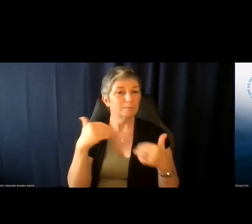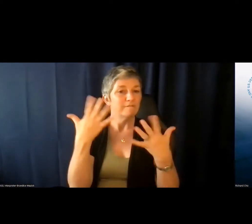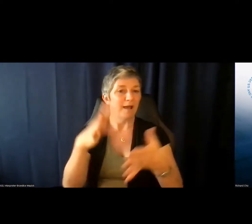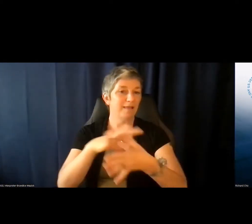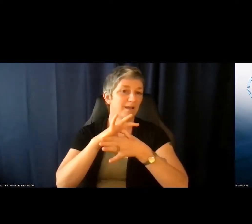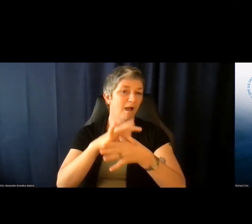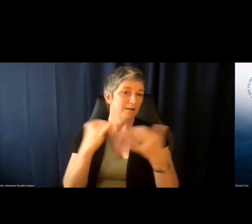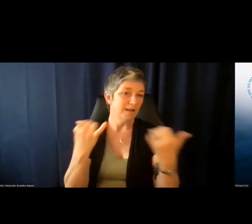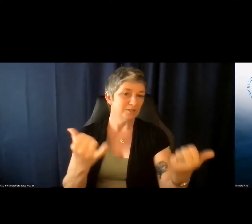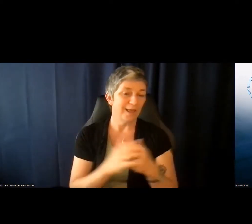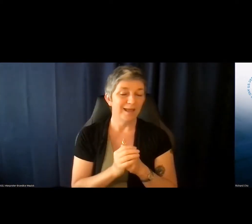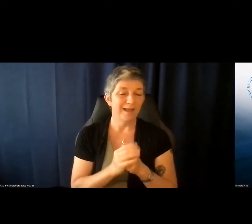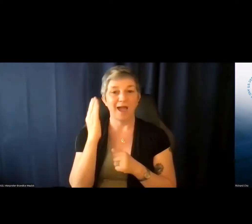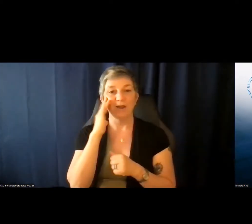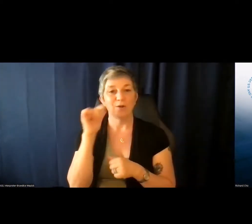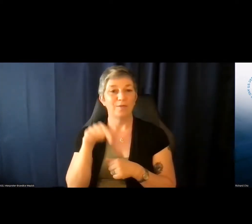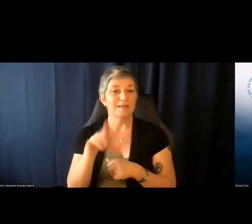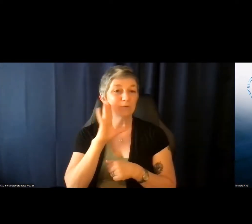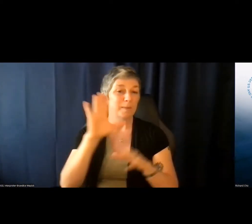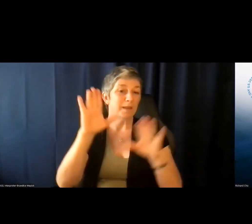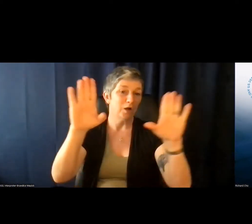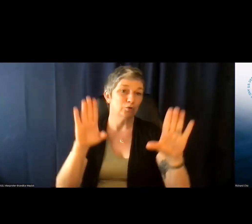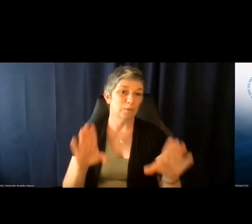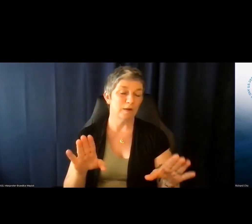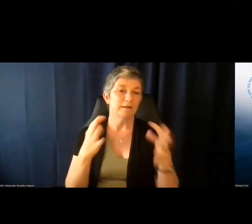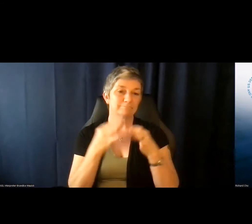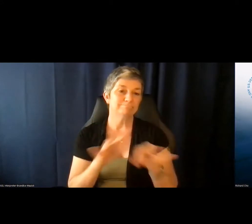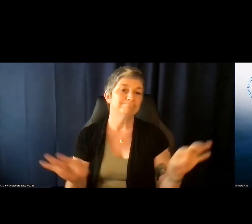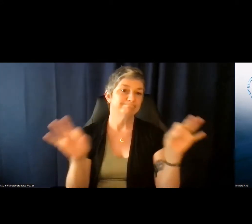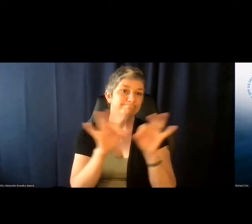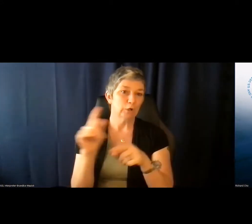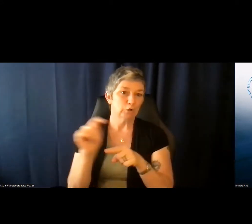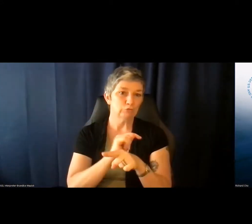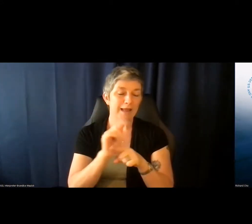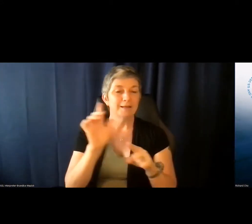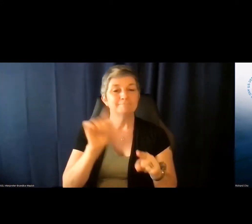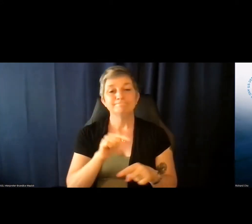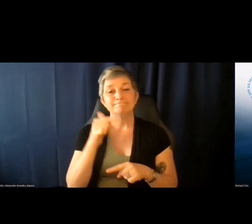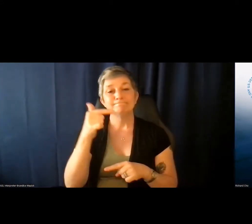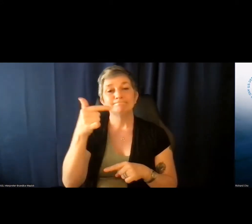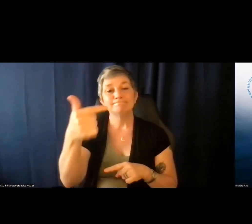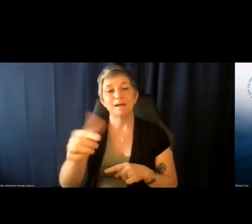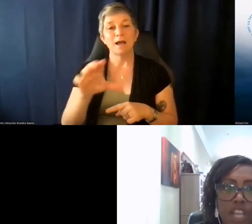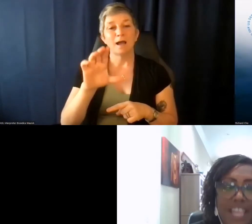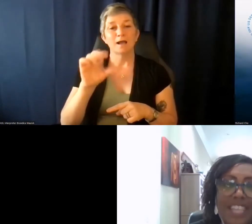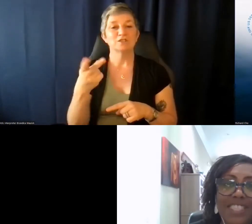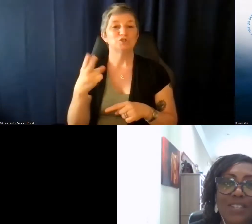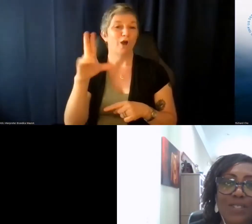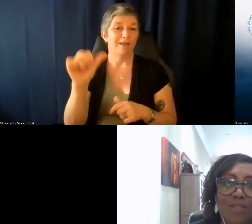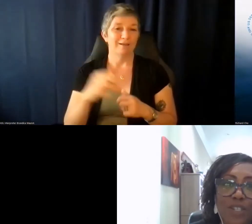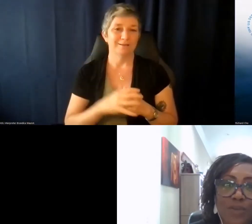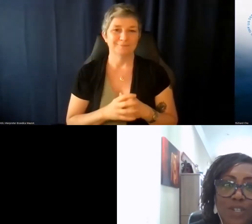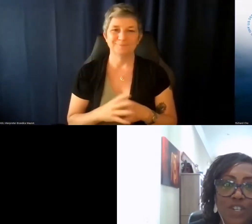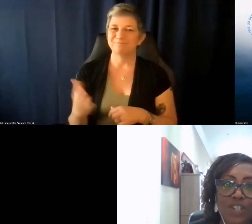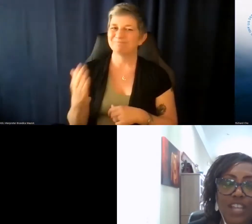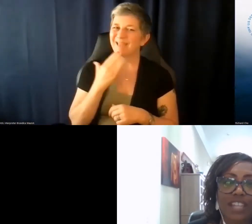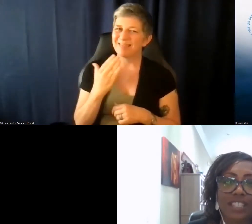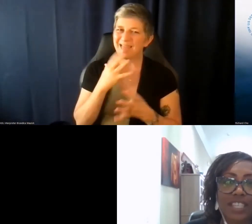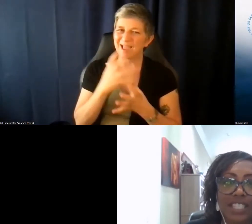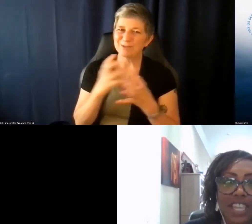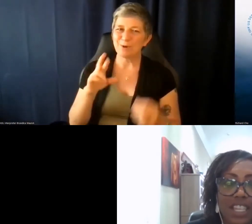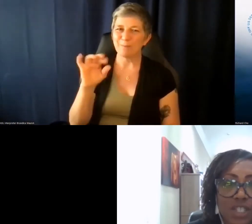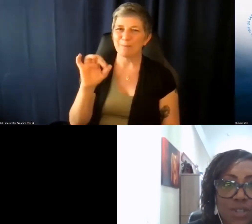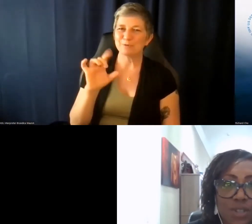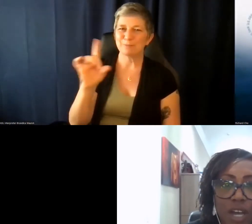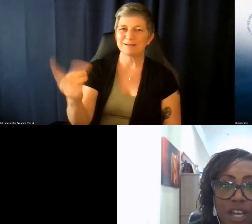today. I know this will be a terrific and valuable training. And with that, I'll turn it back to you again, Shauna. Thank you so much, Richard. And